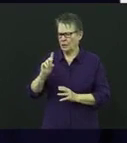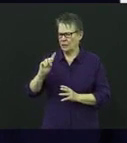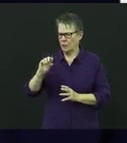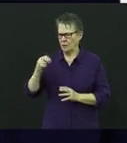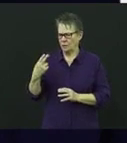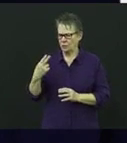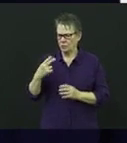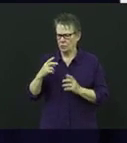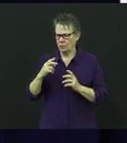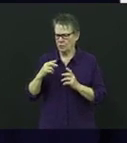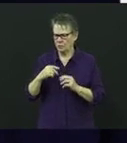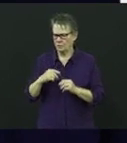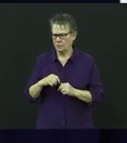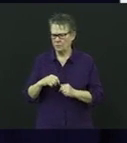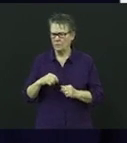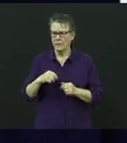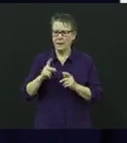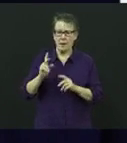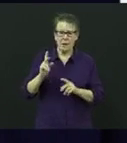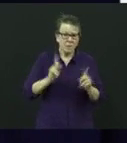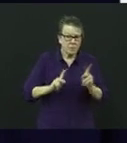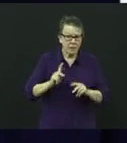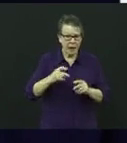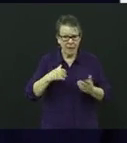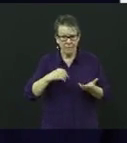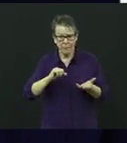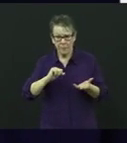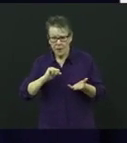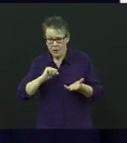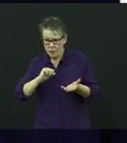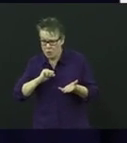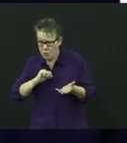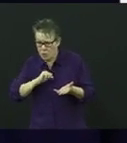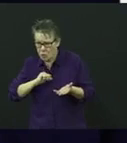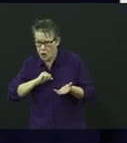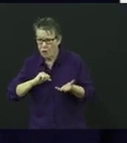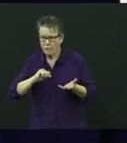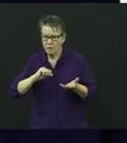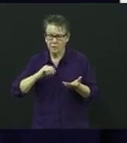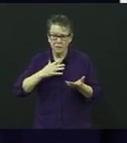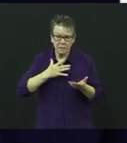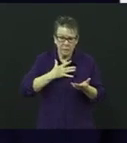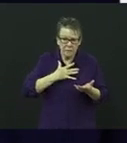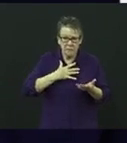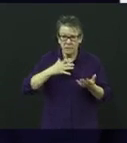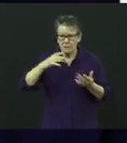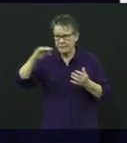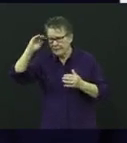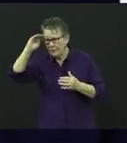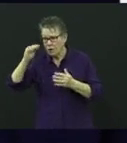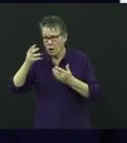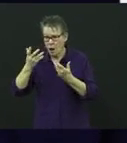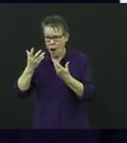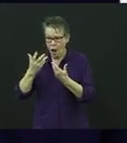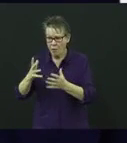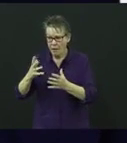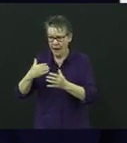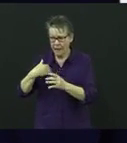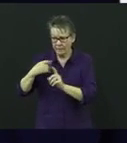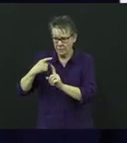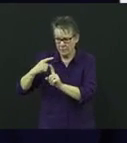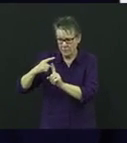individuals who have tested positive with moderate symptoms that are living in close quarters